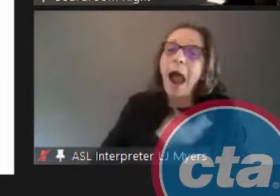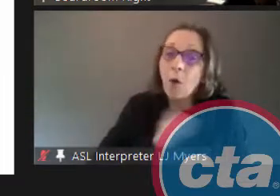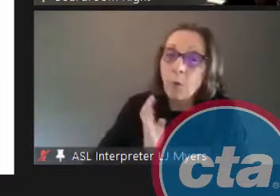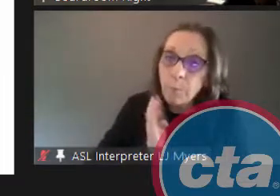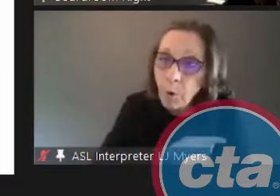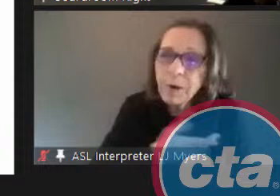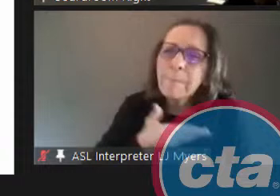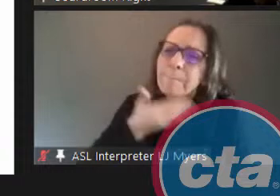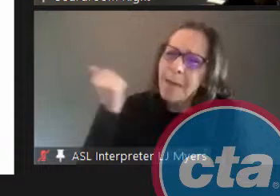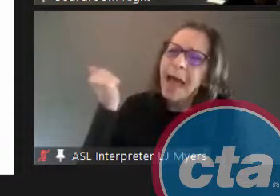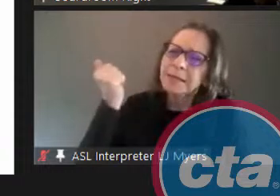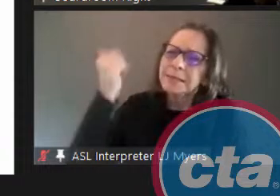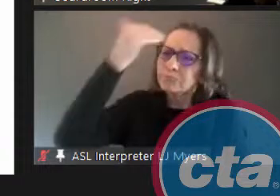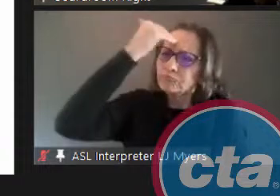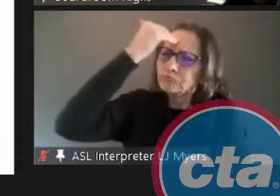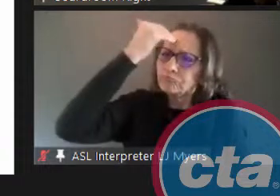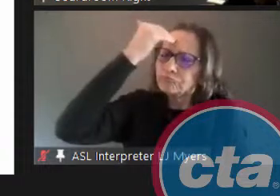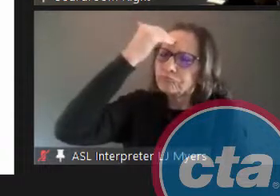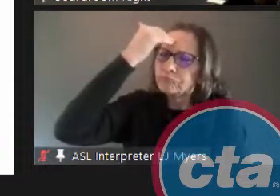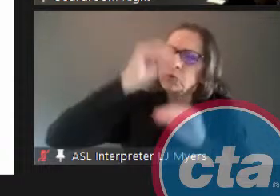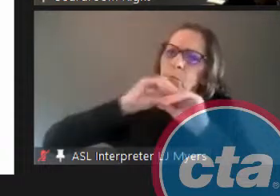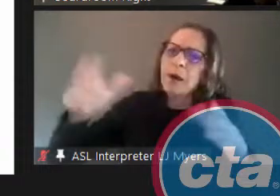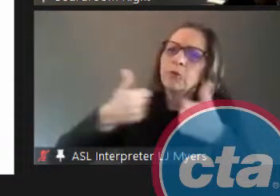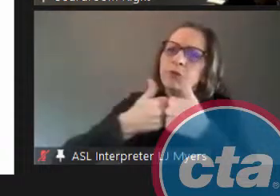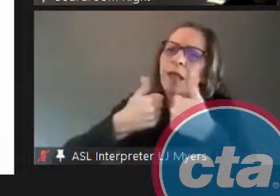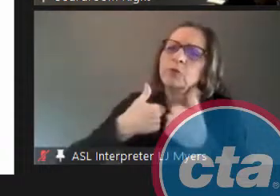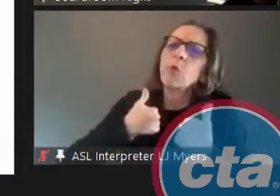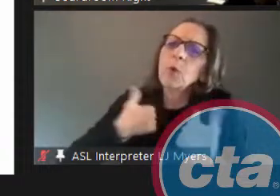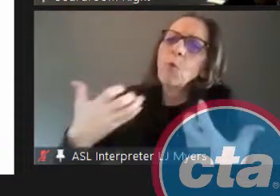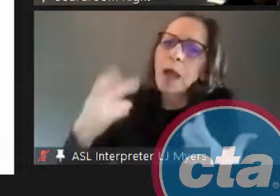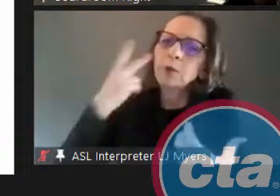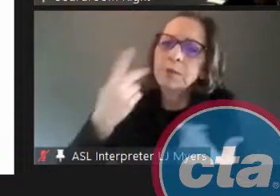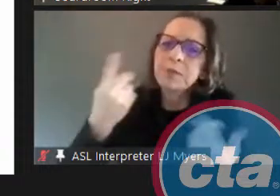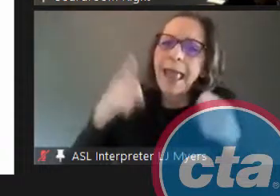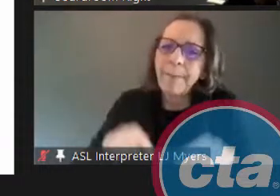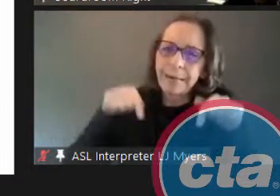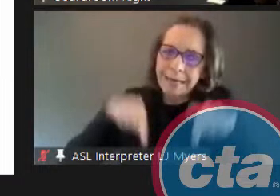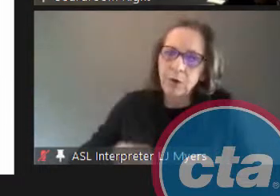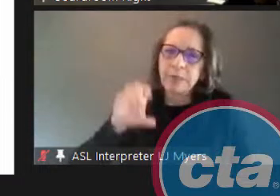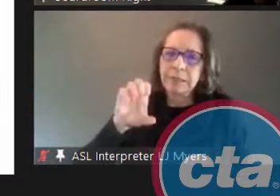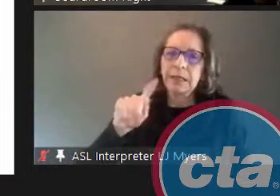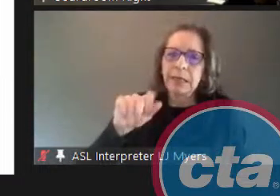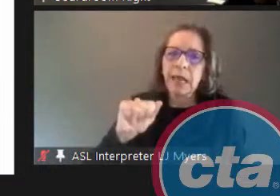equipped to put out the challenges that we would like to see happen here at CTA.